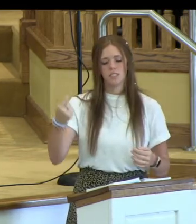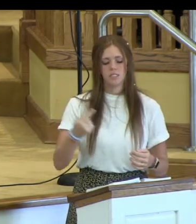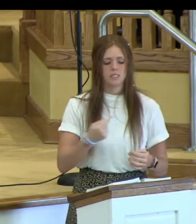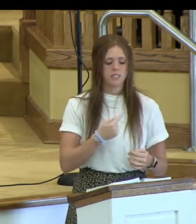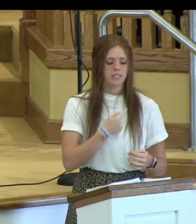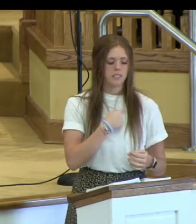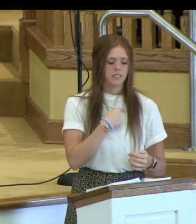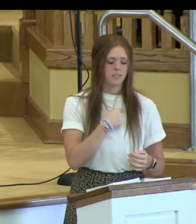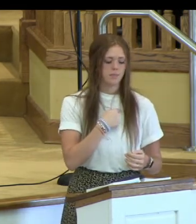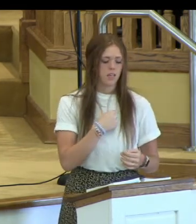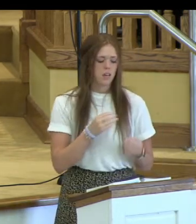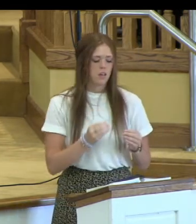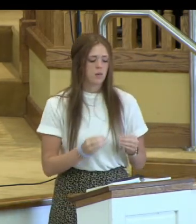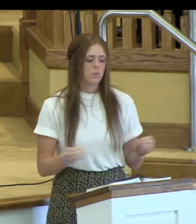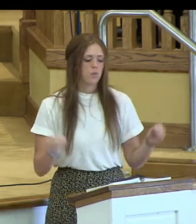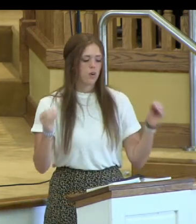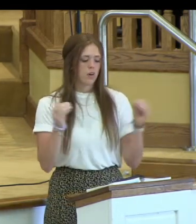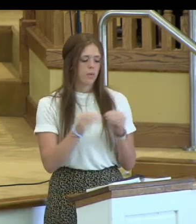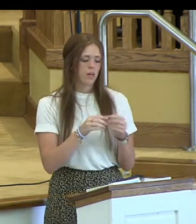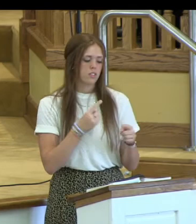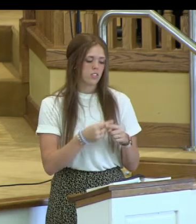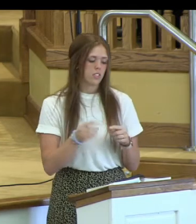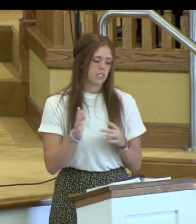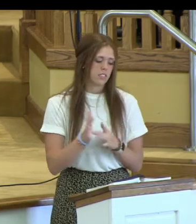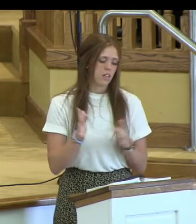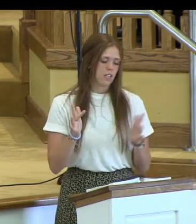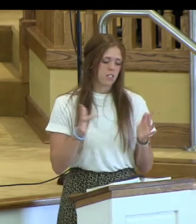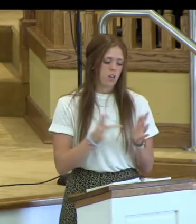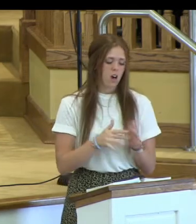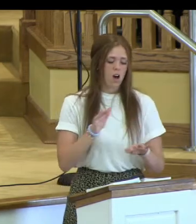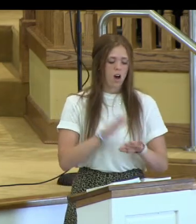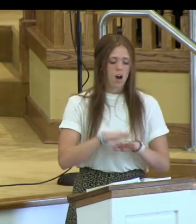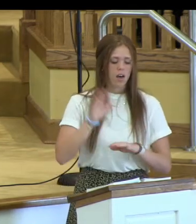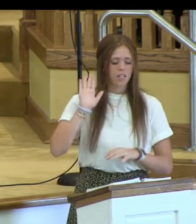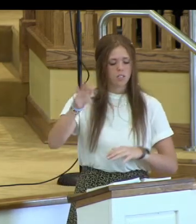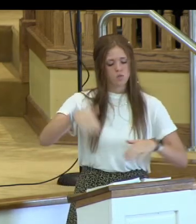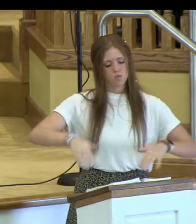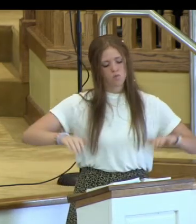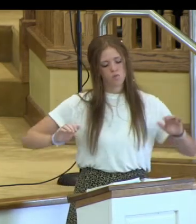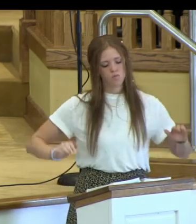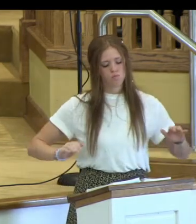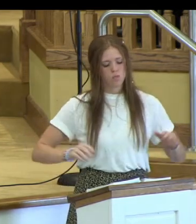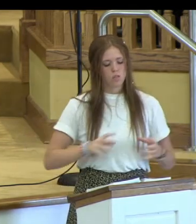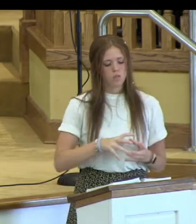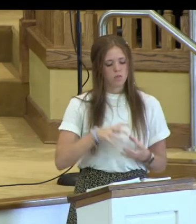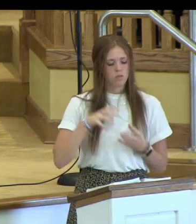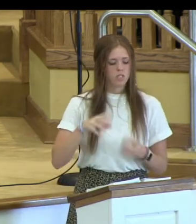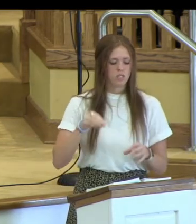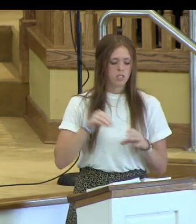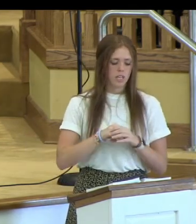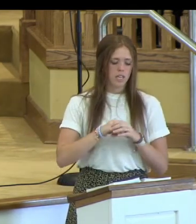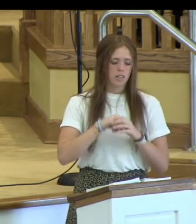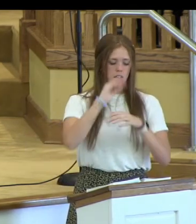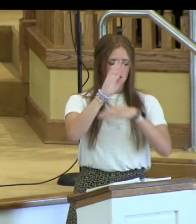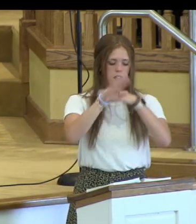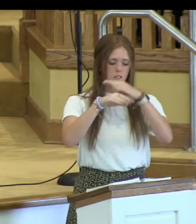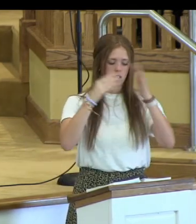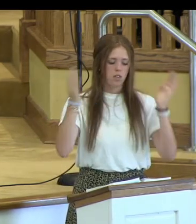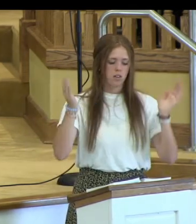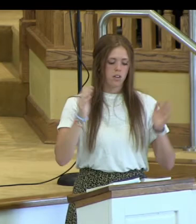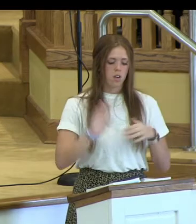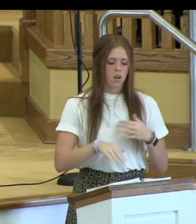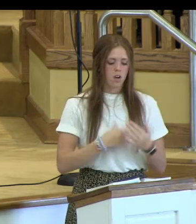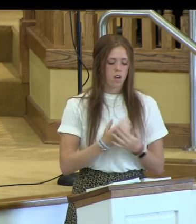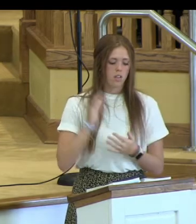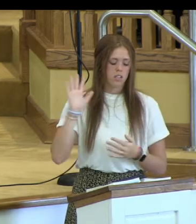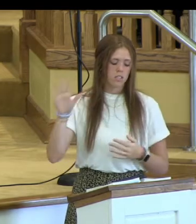On that last verse together, more about Jesus on his throne, riches and glory